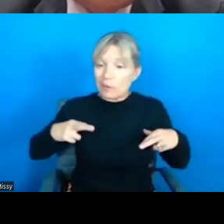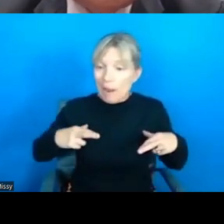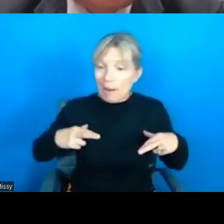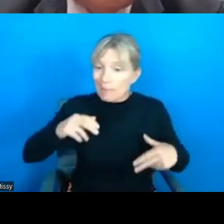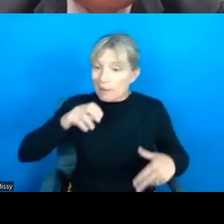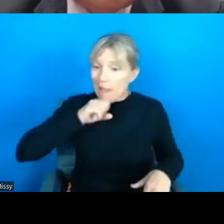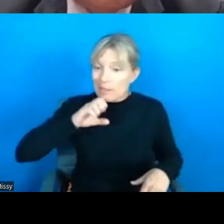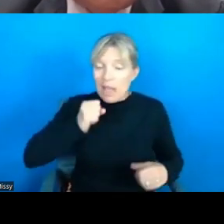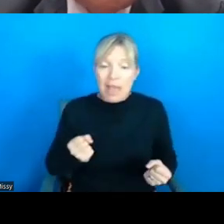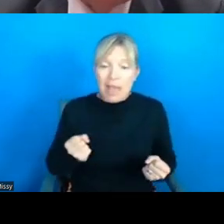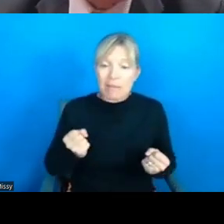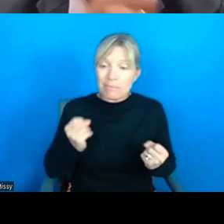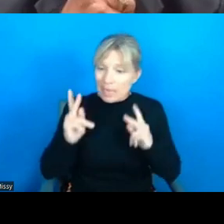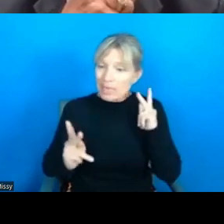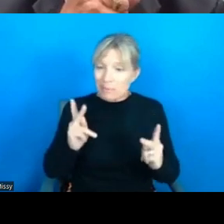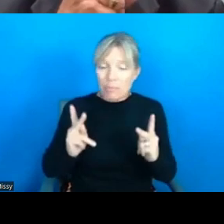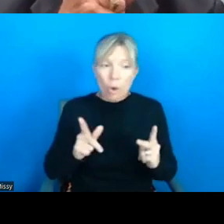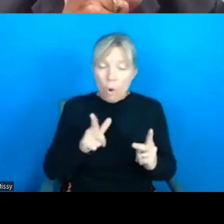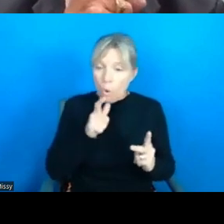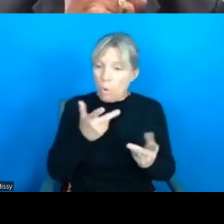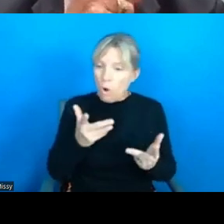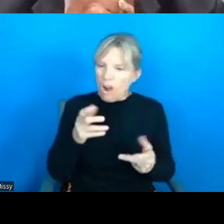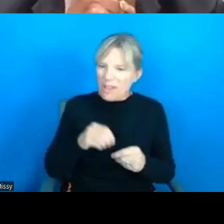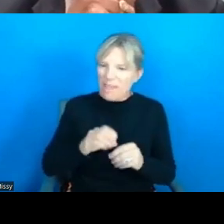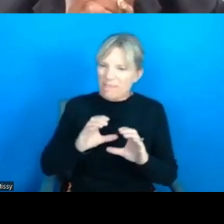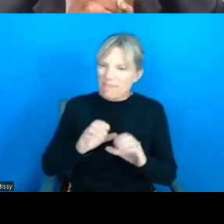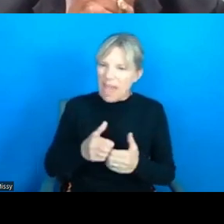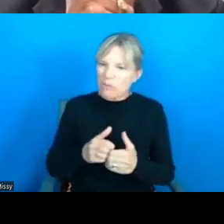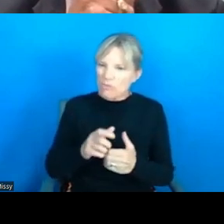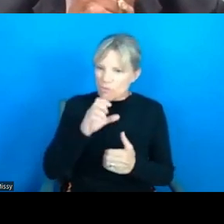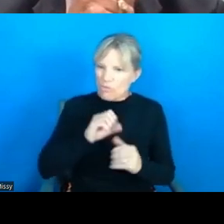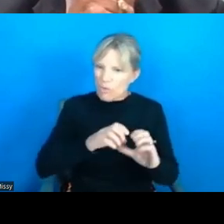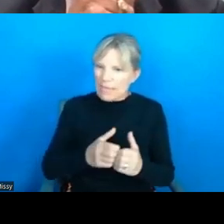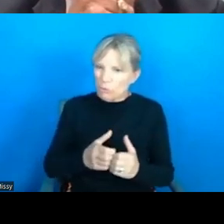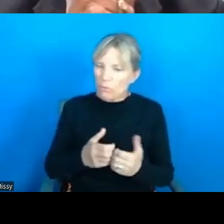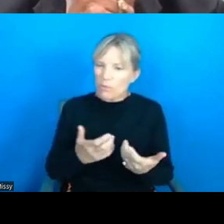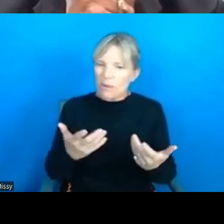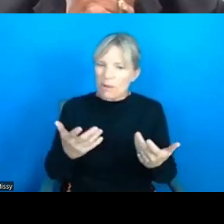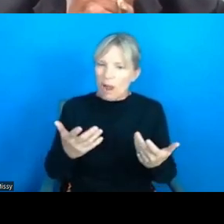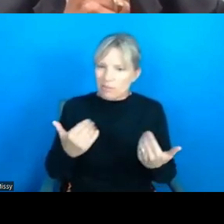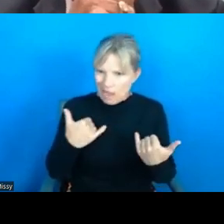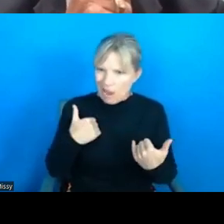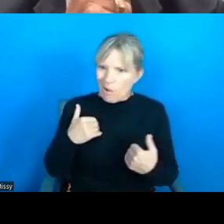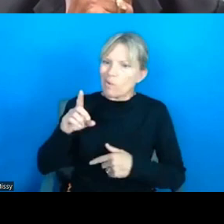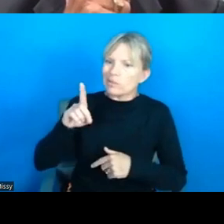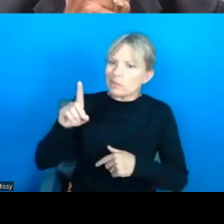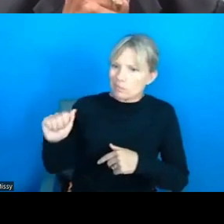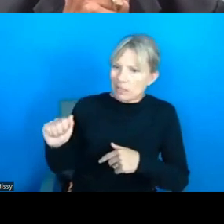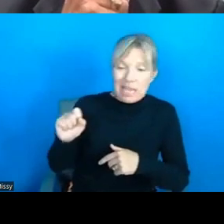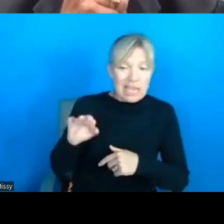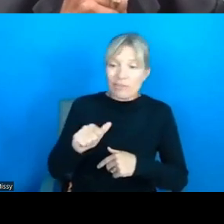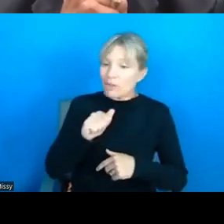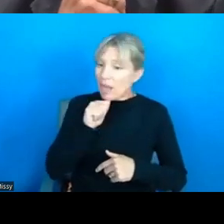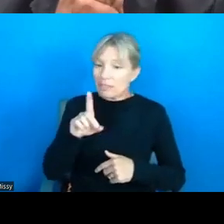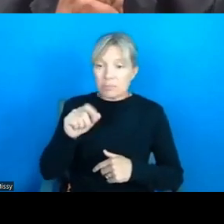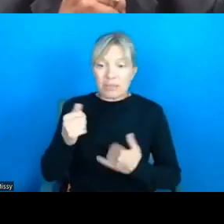And many people who are in that cadre are now disabled. And if they're not now, they will